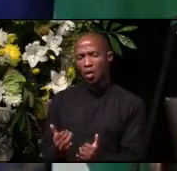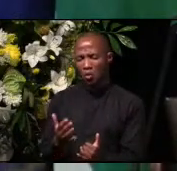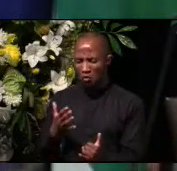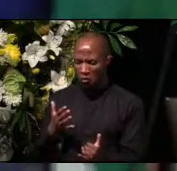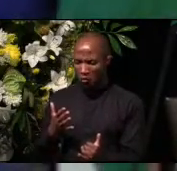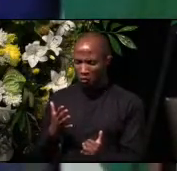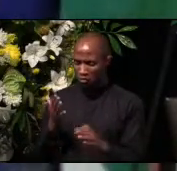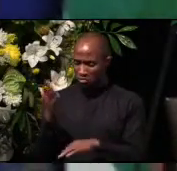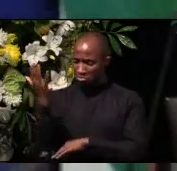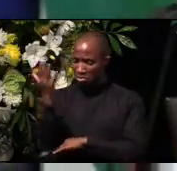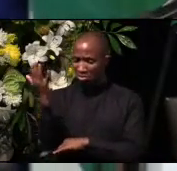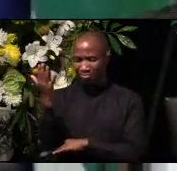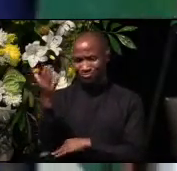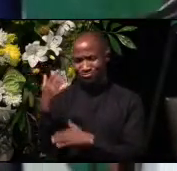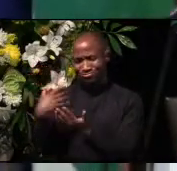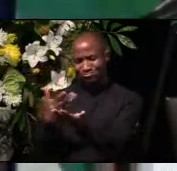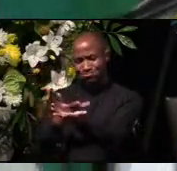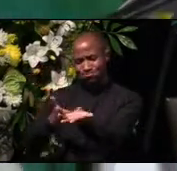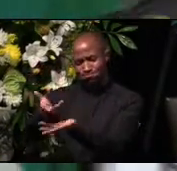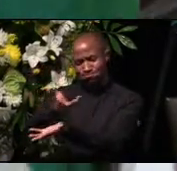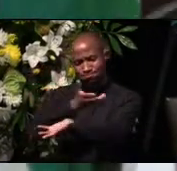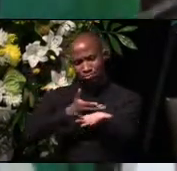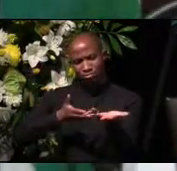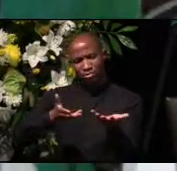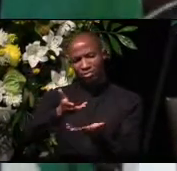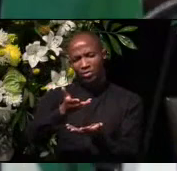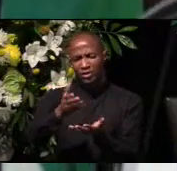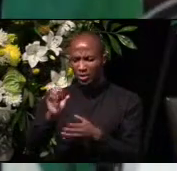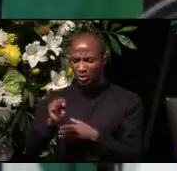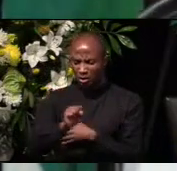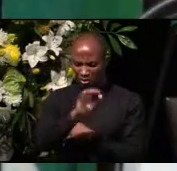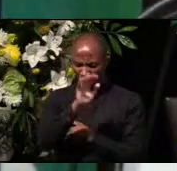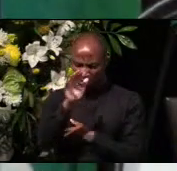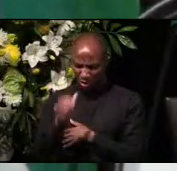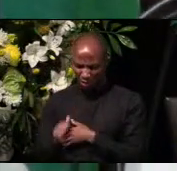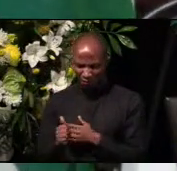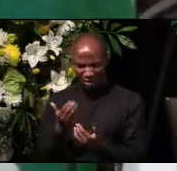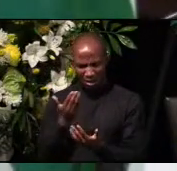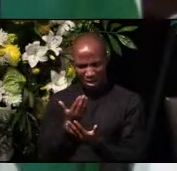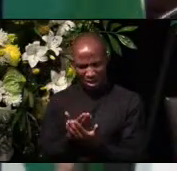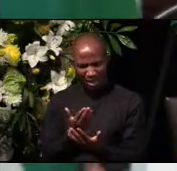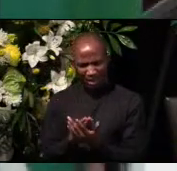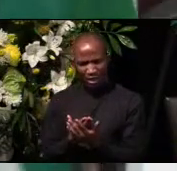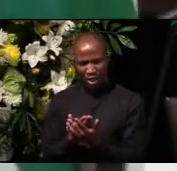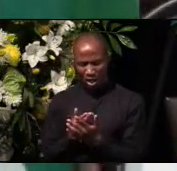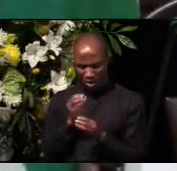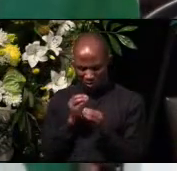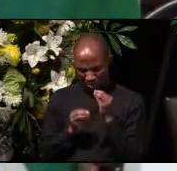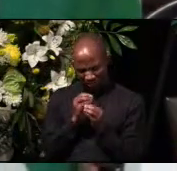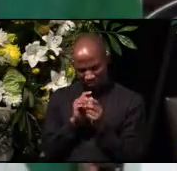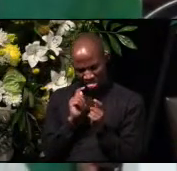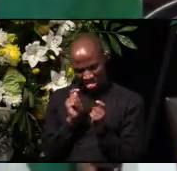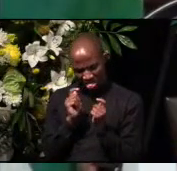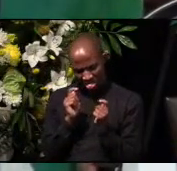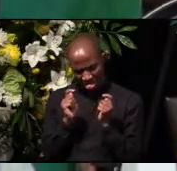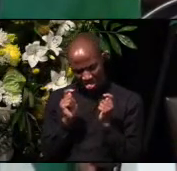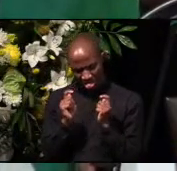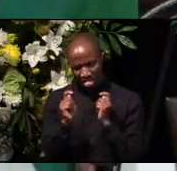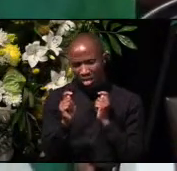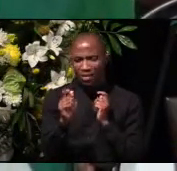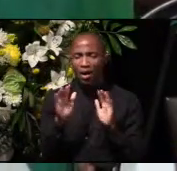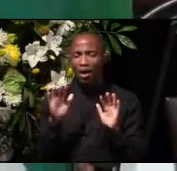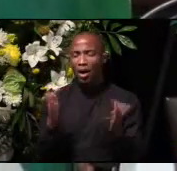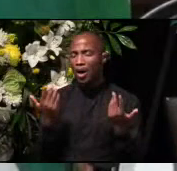towards recovery and rebuilding it is indeed humbling for me to be part of this